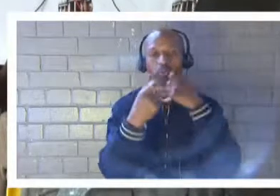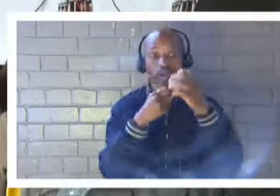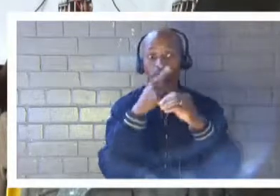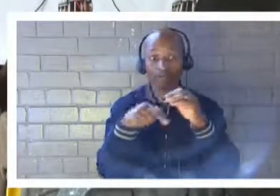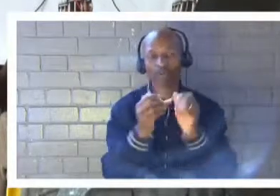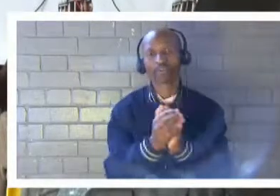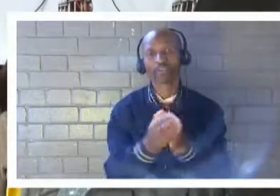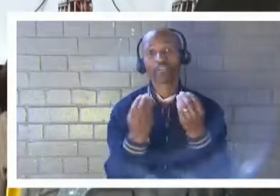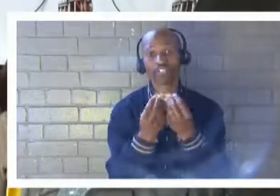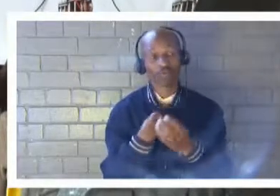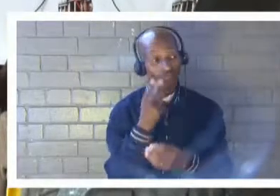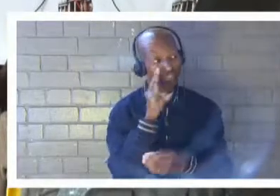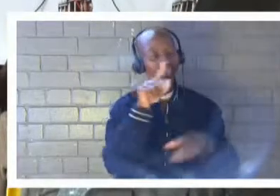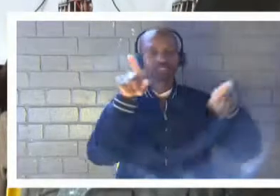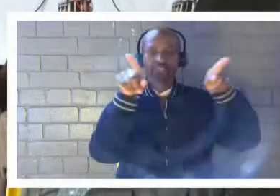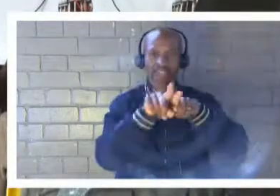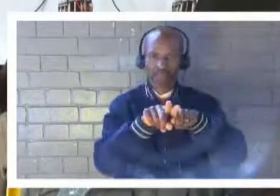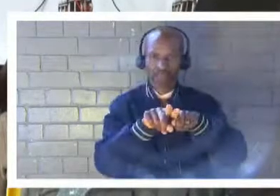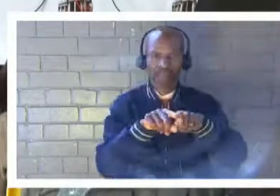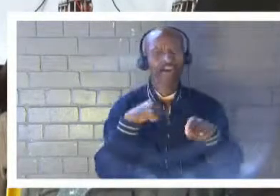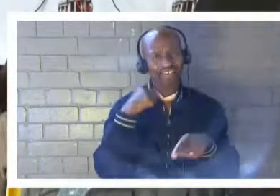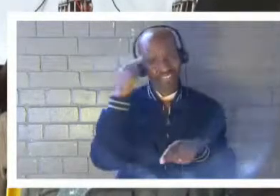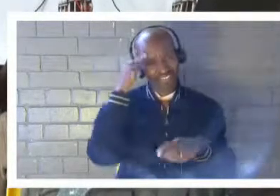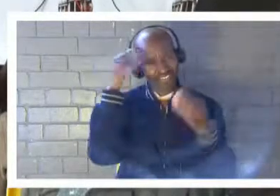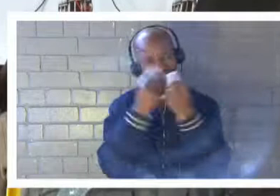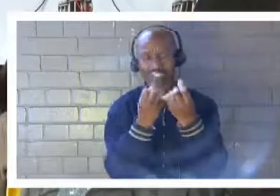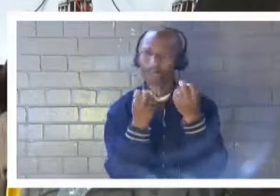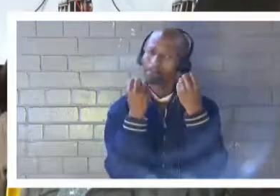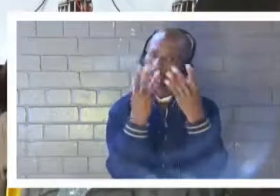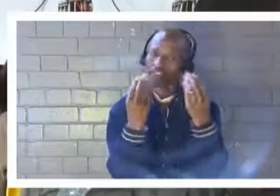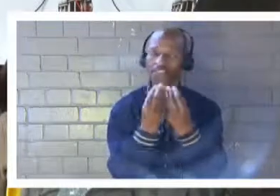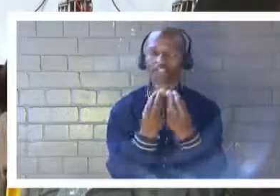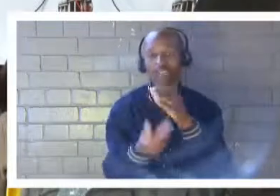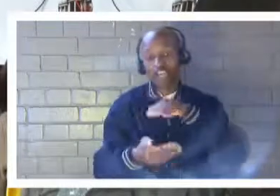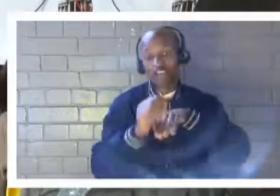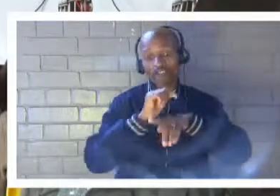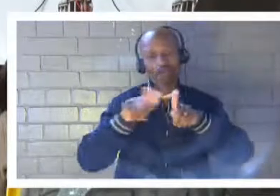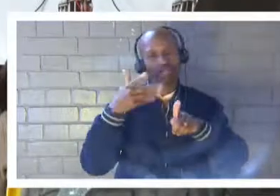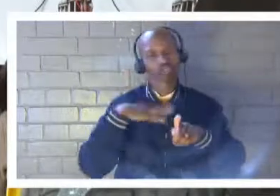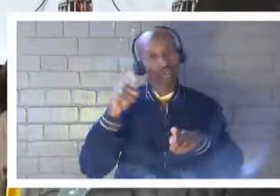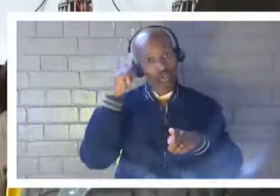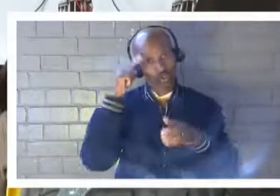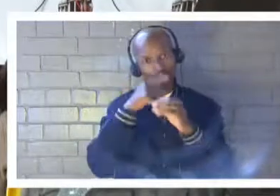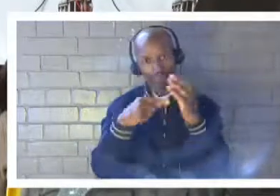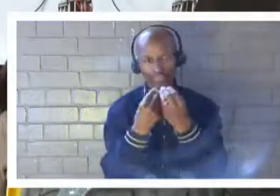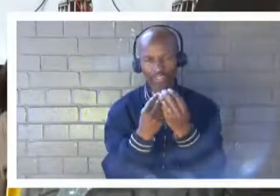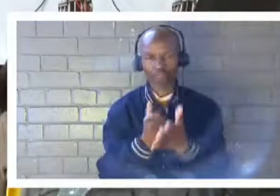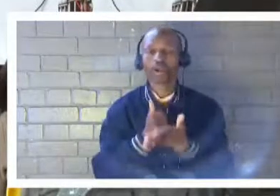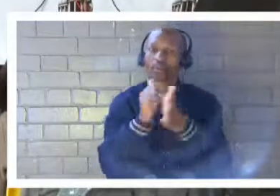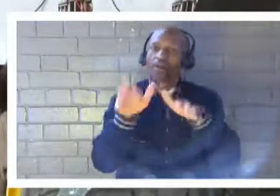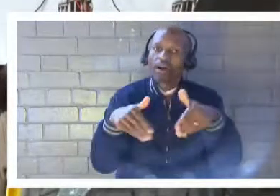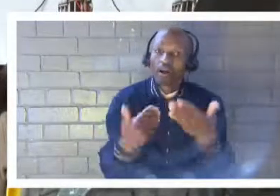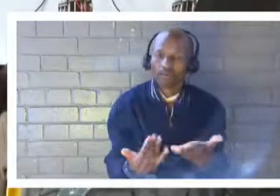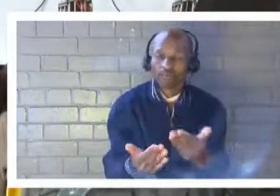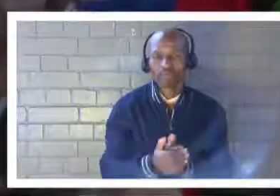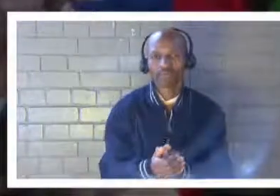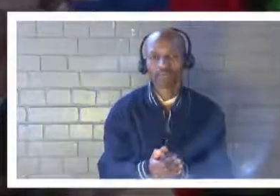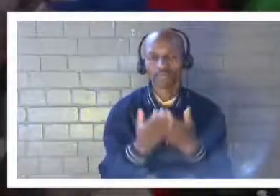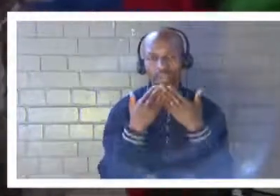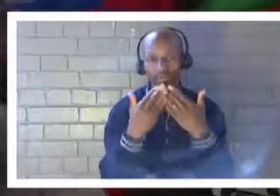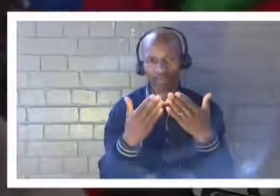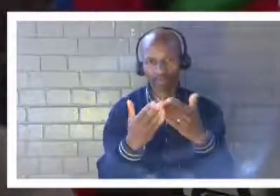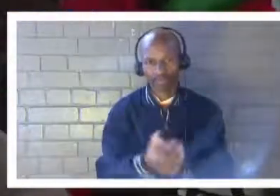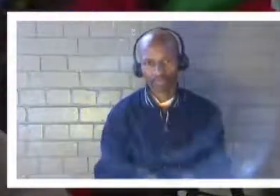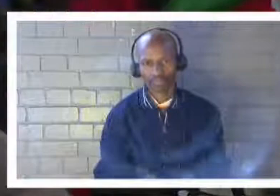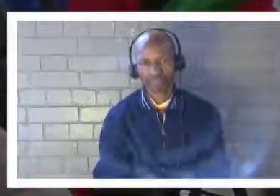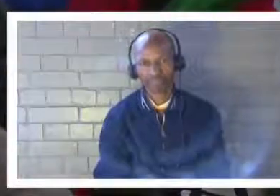as his encounter is shy not. Nyakabang didn't do anything in your covered, but being funnels to the Pulusong on your name Abalang is a Laganjan. Yabo.